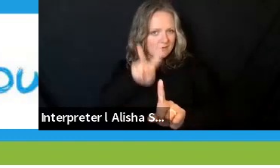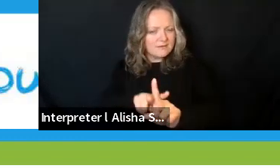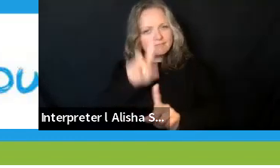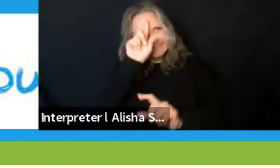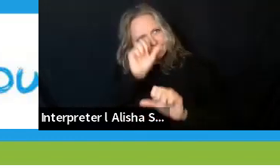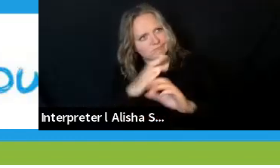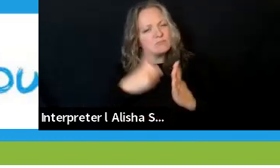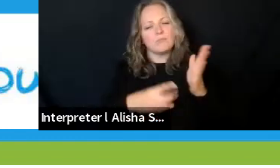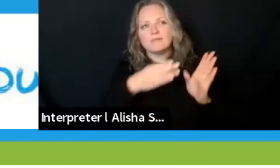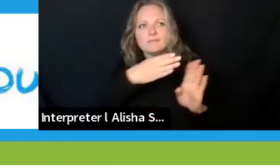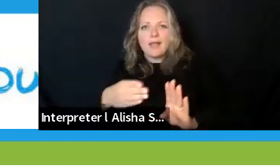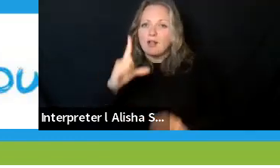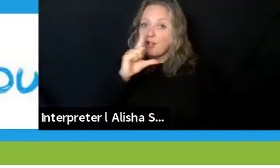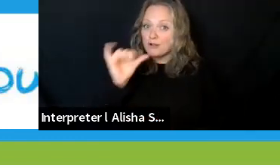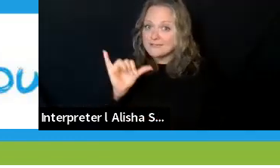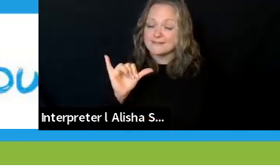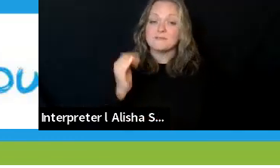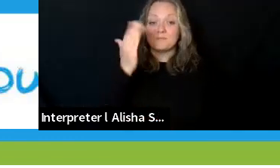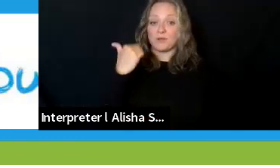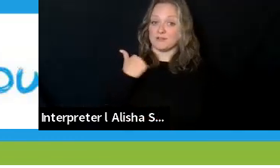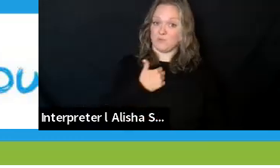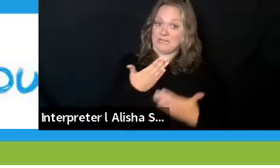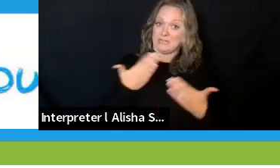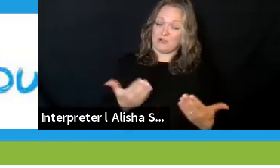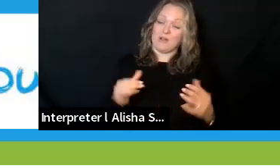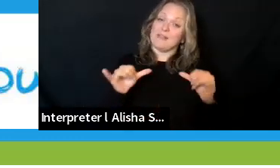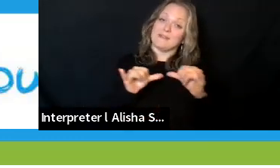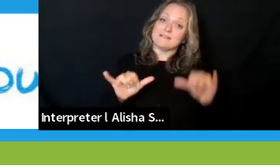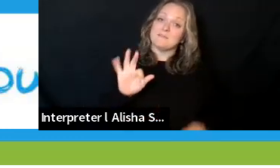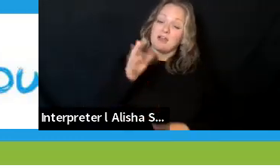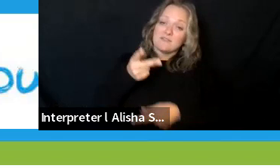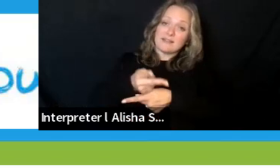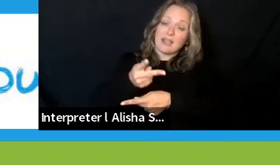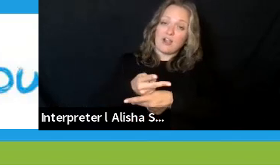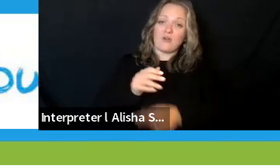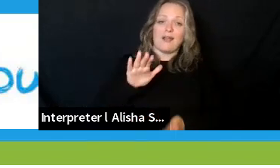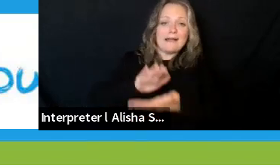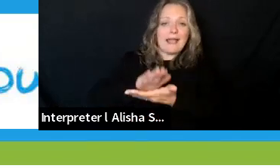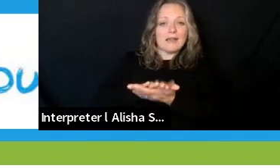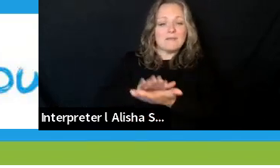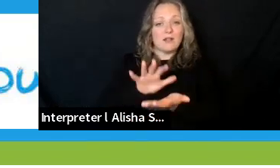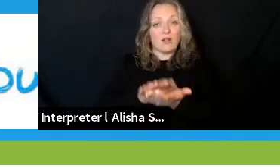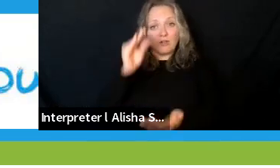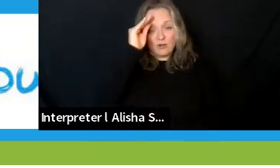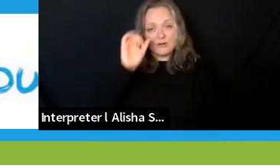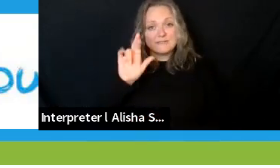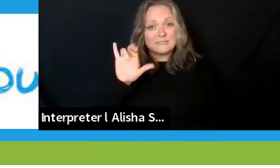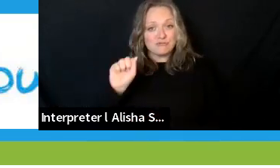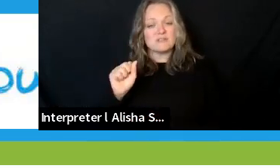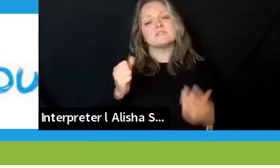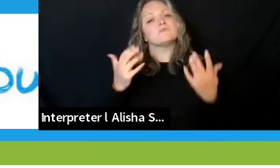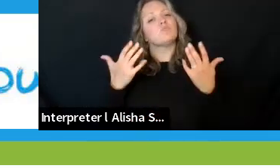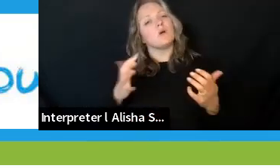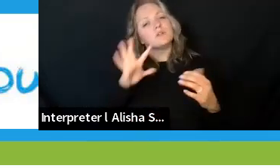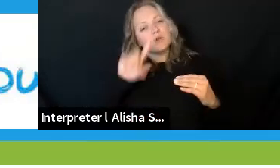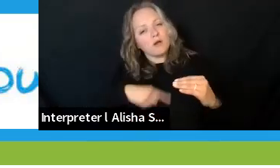So because we're here at the System of Care Academy Learning Series, we did want to kind of talk about how this